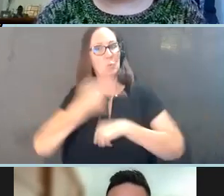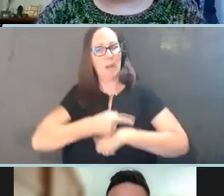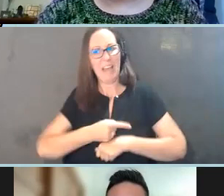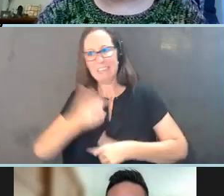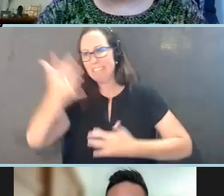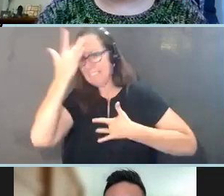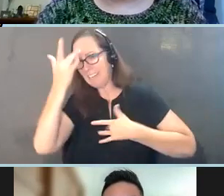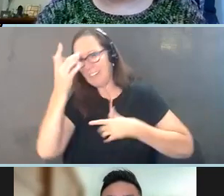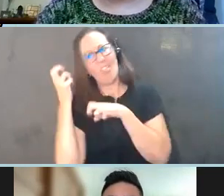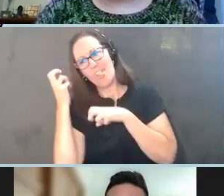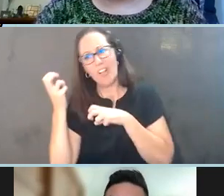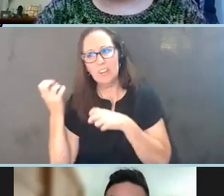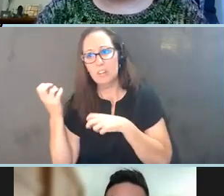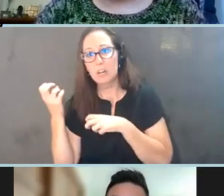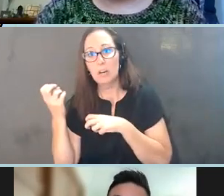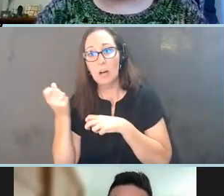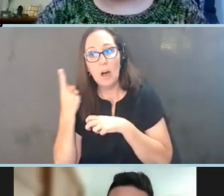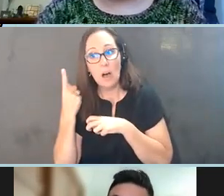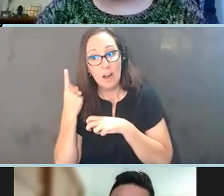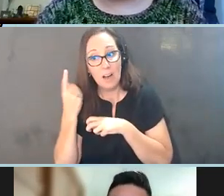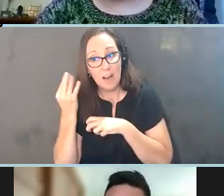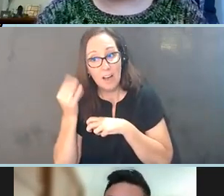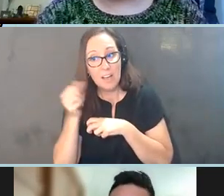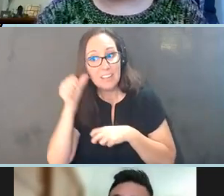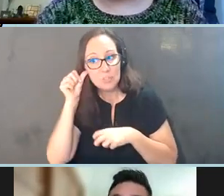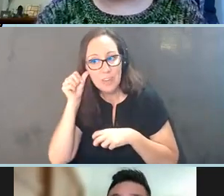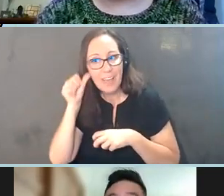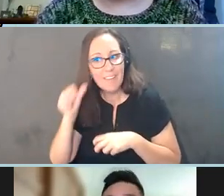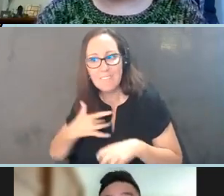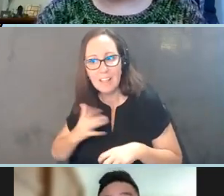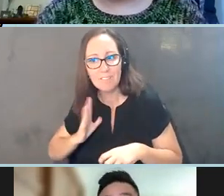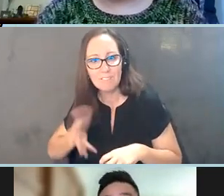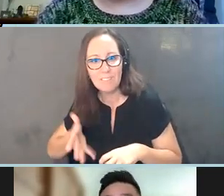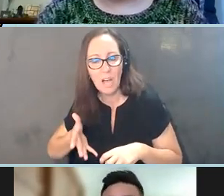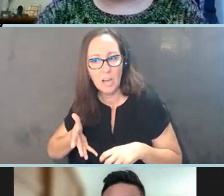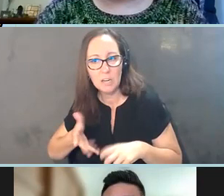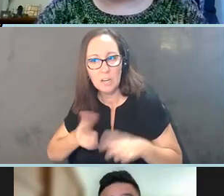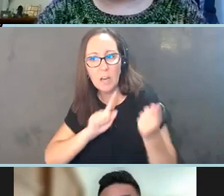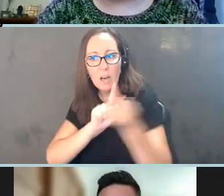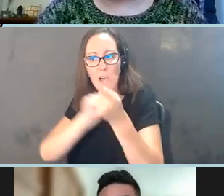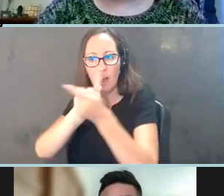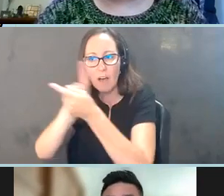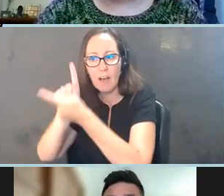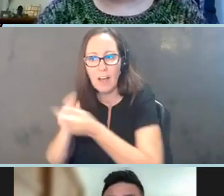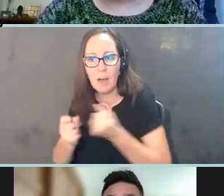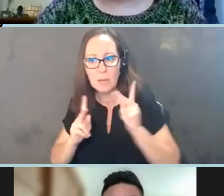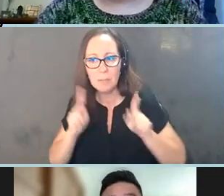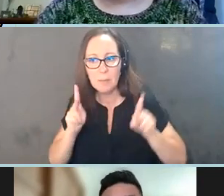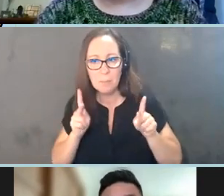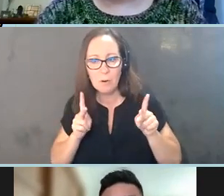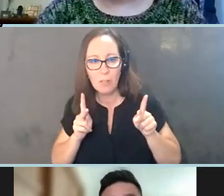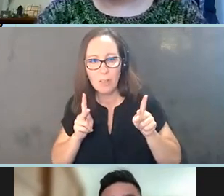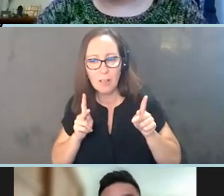sick? Okay. Now you'd have to think yesterday. Think about all the people you came into contact with yesterday, because those are the people that